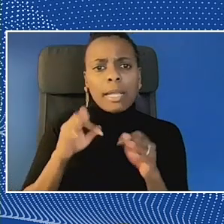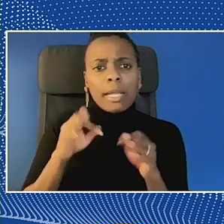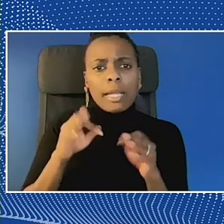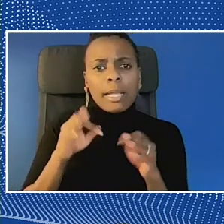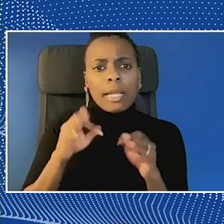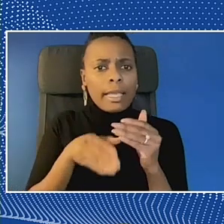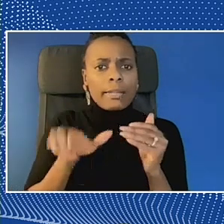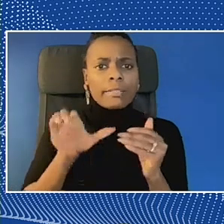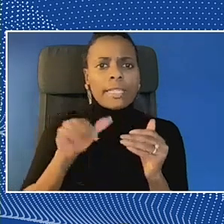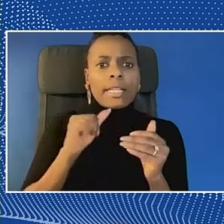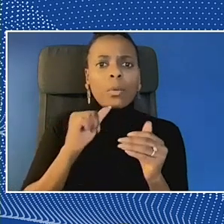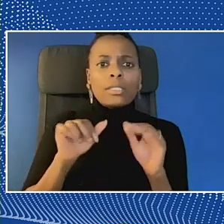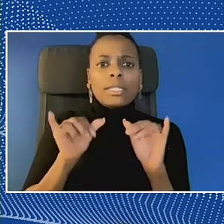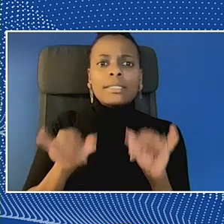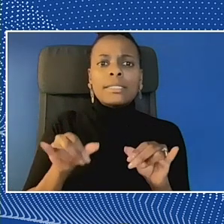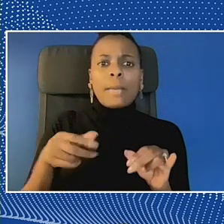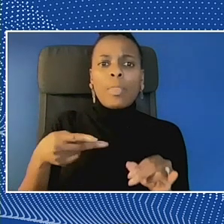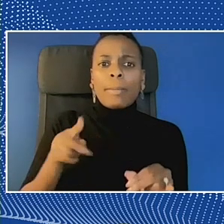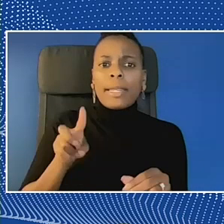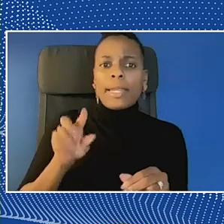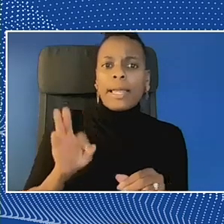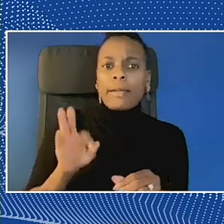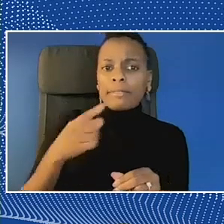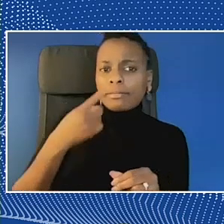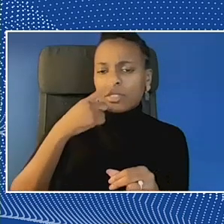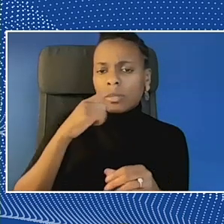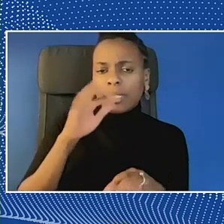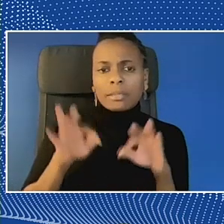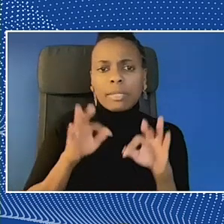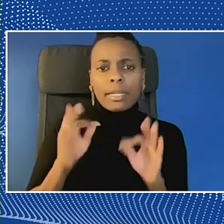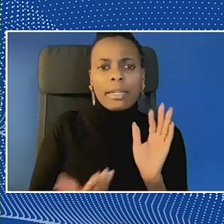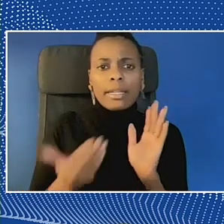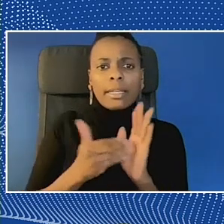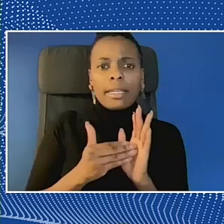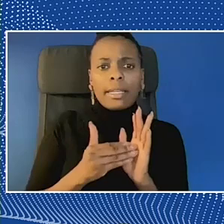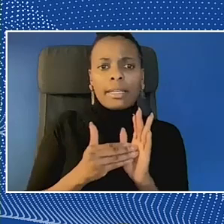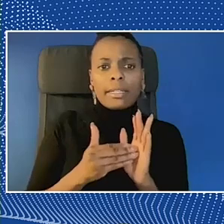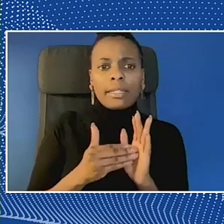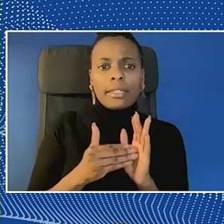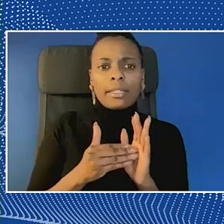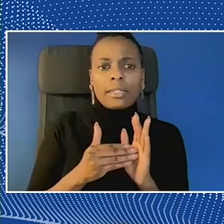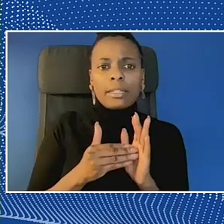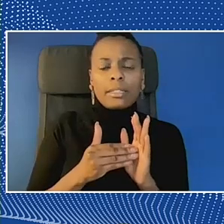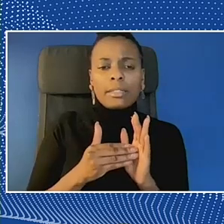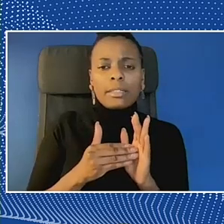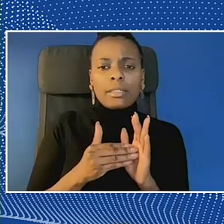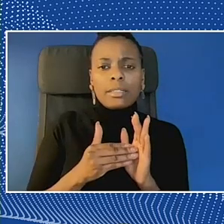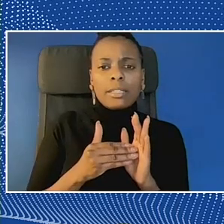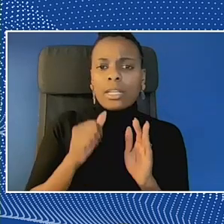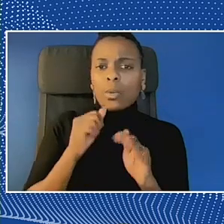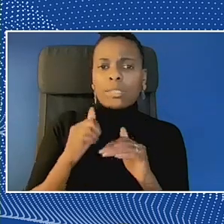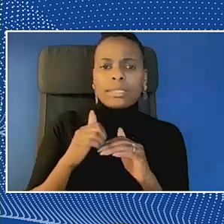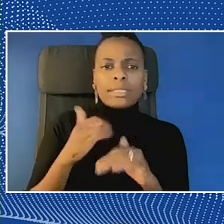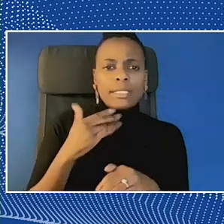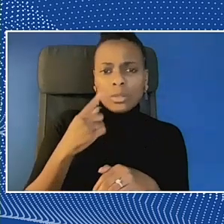on the PDF? I know you talked about it this morning, but I think since it's not what was sent to us, could you just, if you have